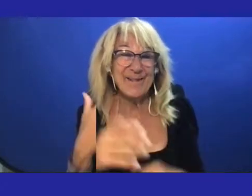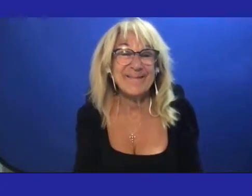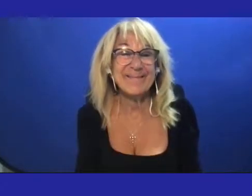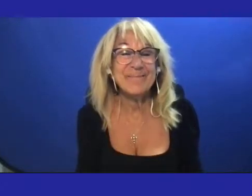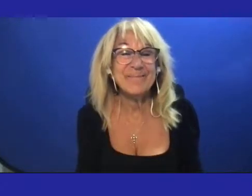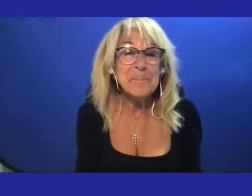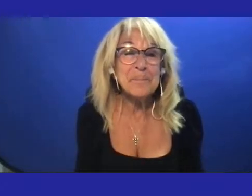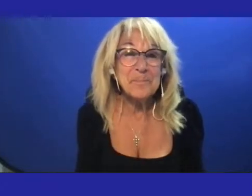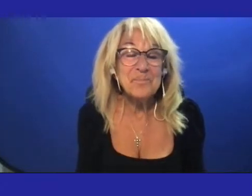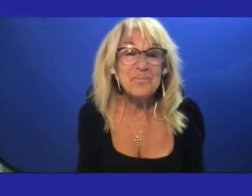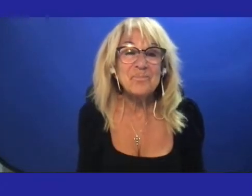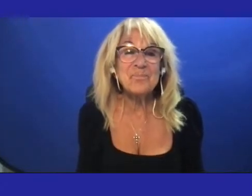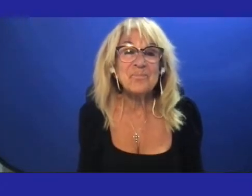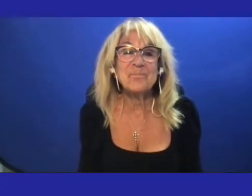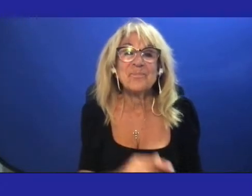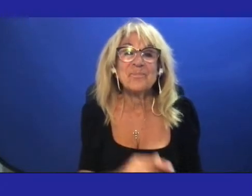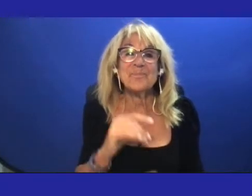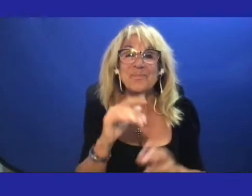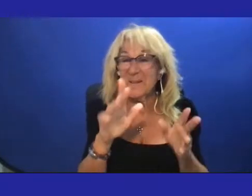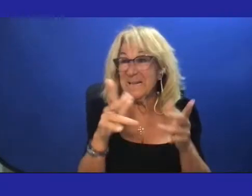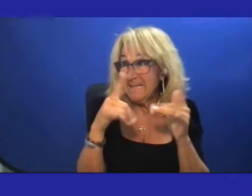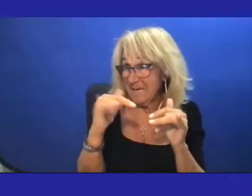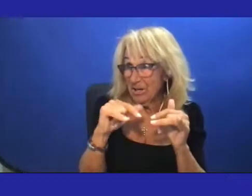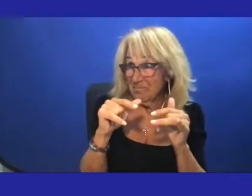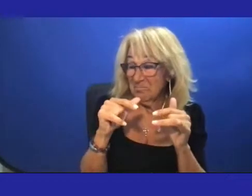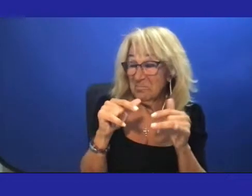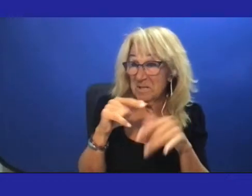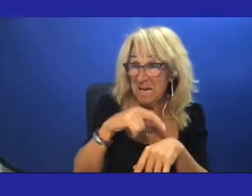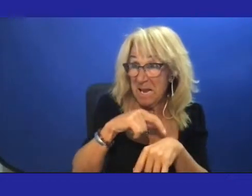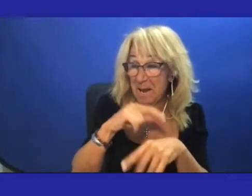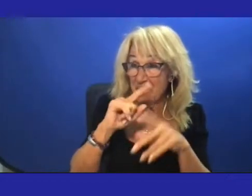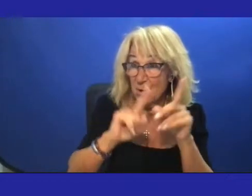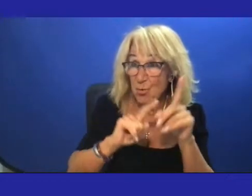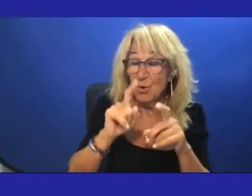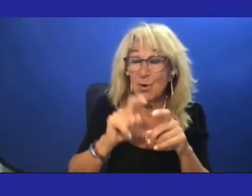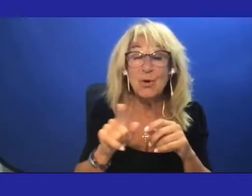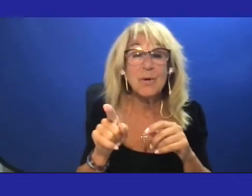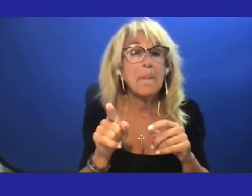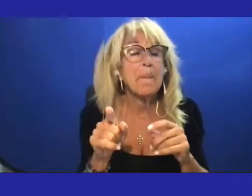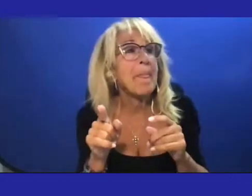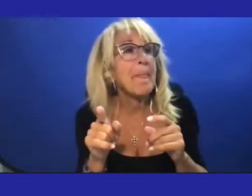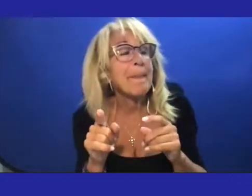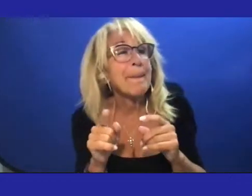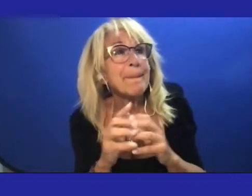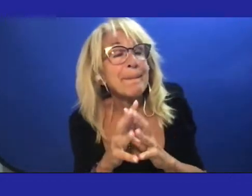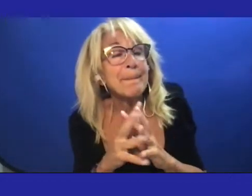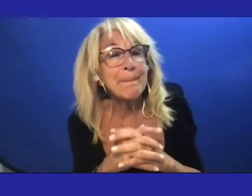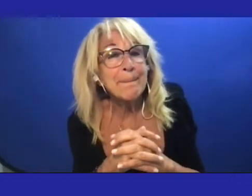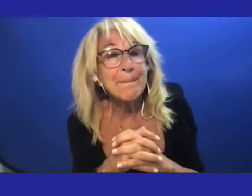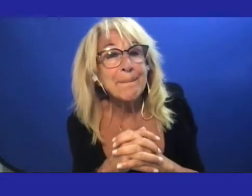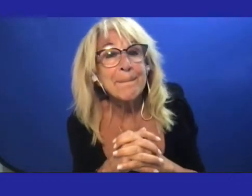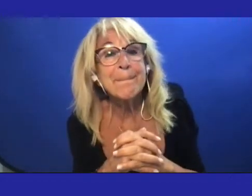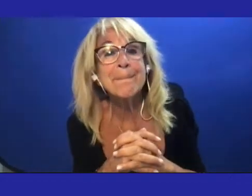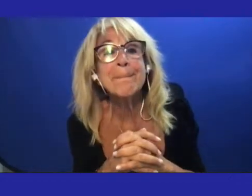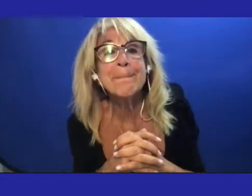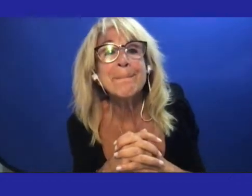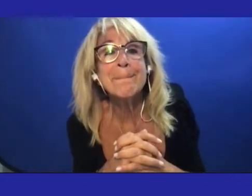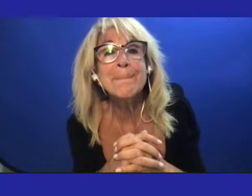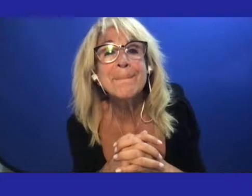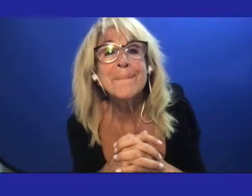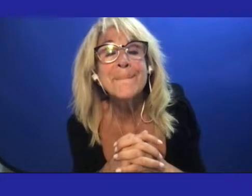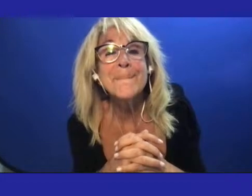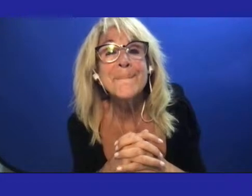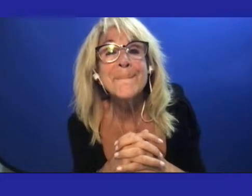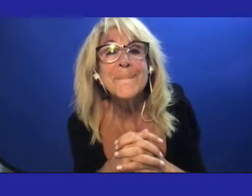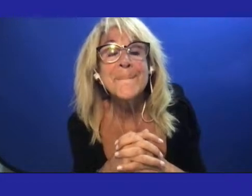But not too short for questions. Just a Sally. question. Elmhurst has the best recertification rate and Gotham the lowest. What are their recert rates, do you